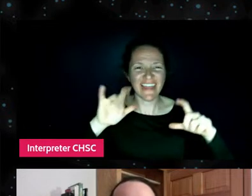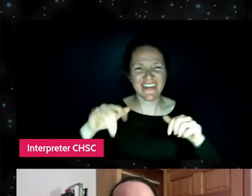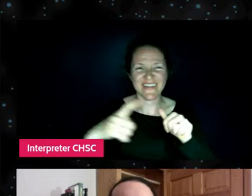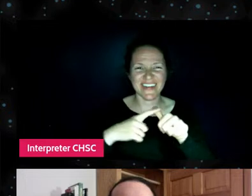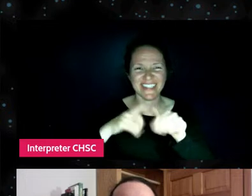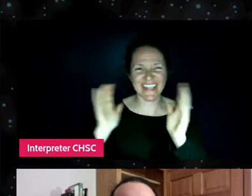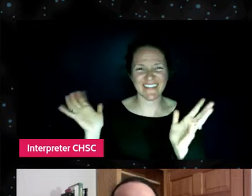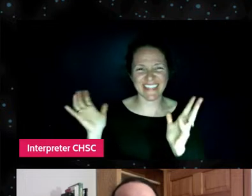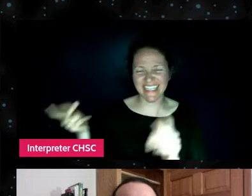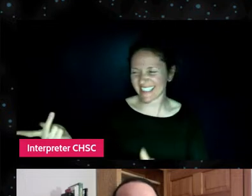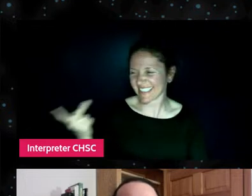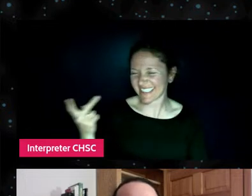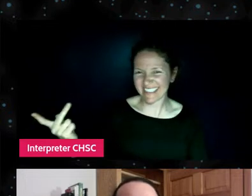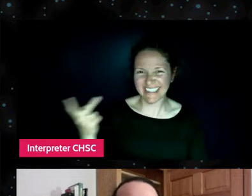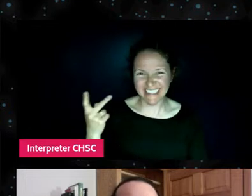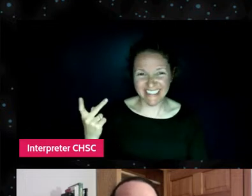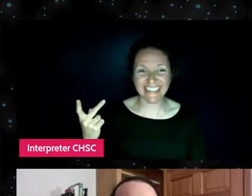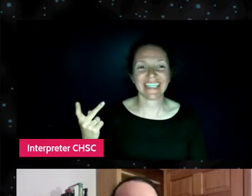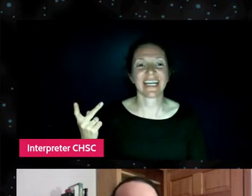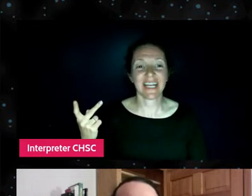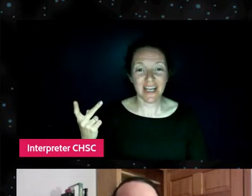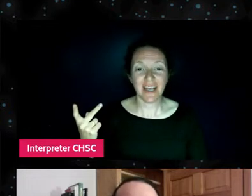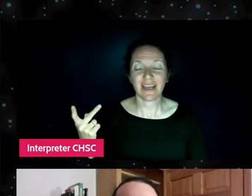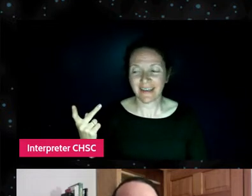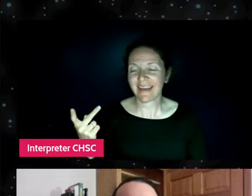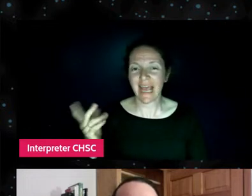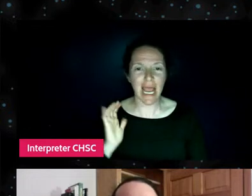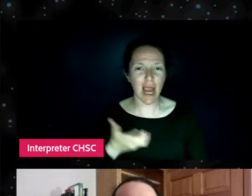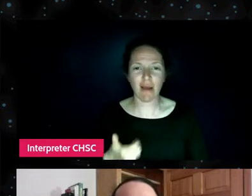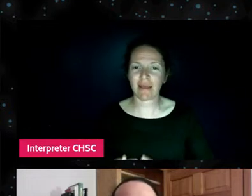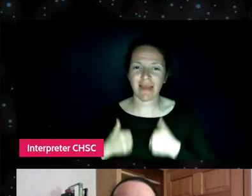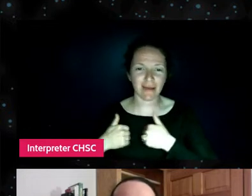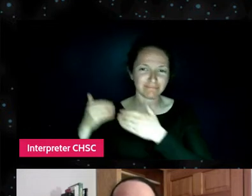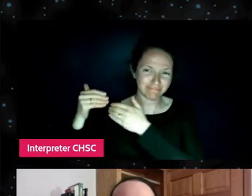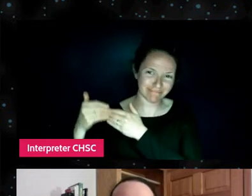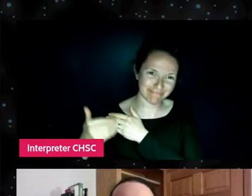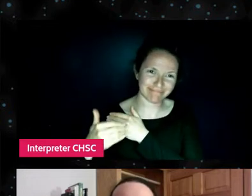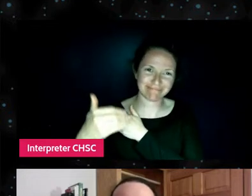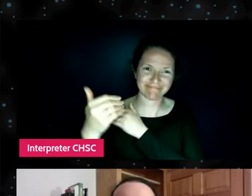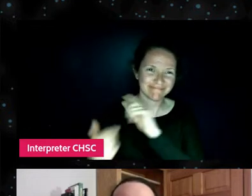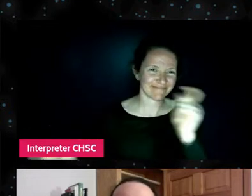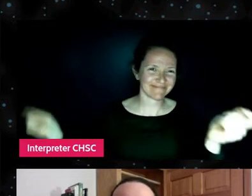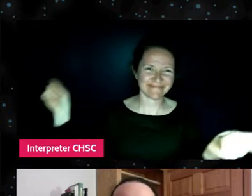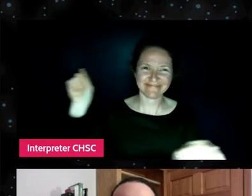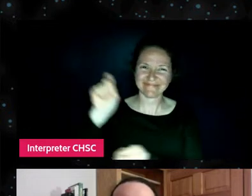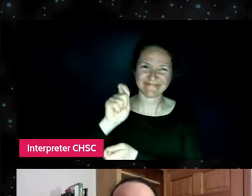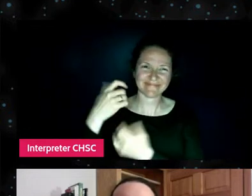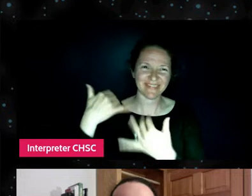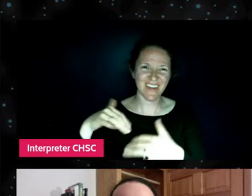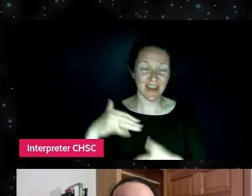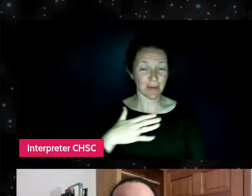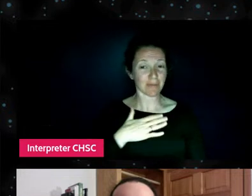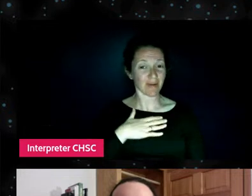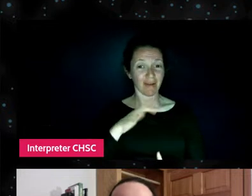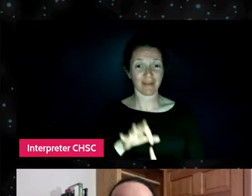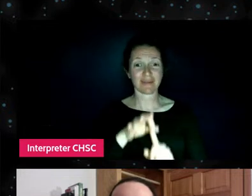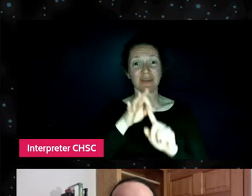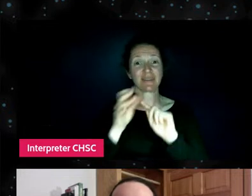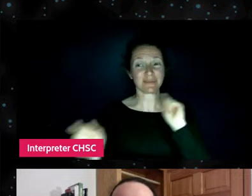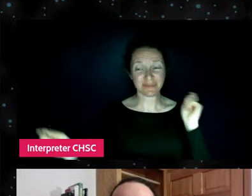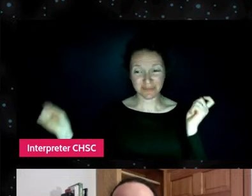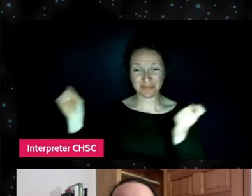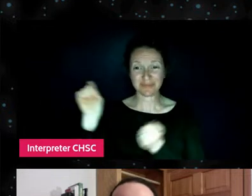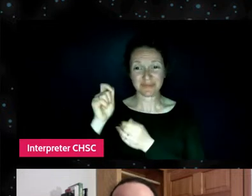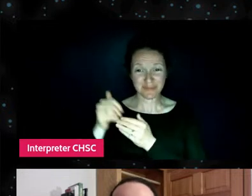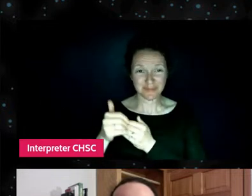conversation. Turned out to change, I think, both our lives pretty dramatically, mine especially. And